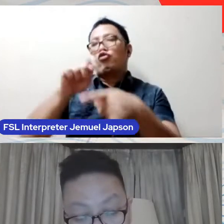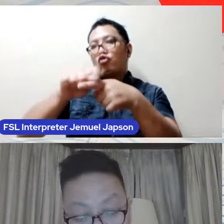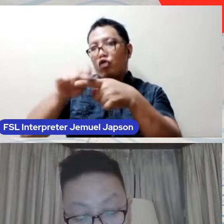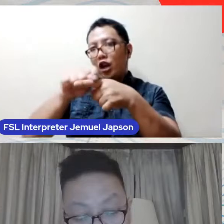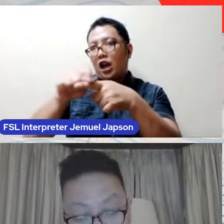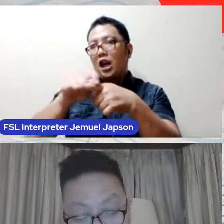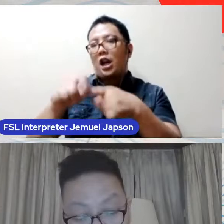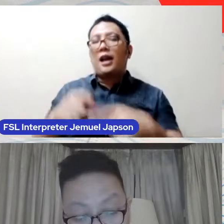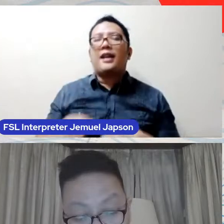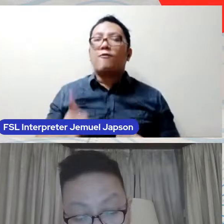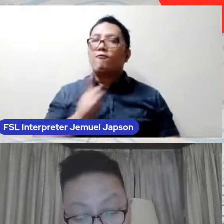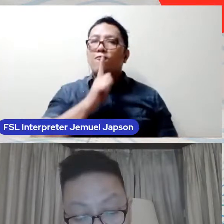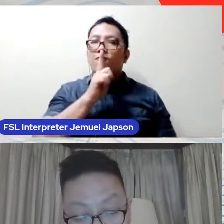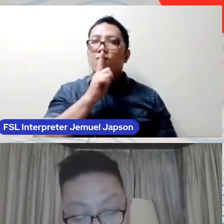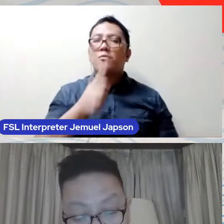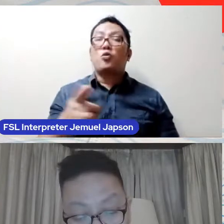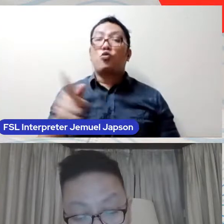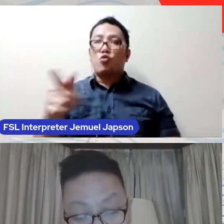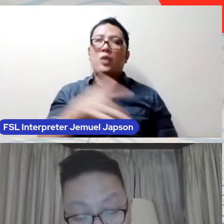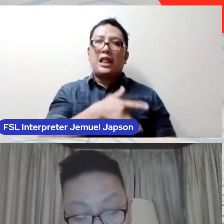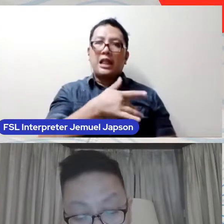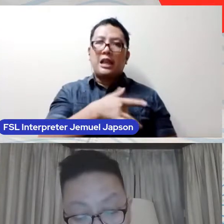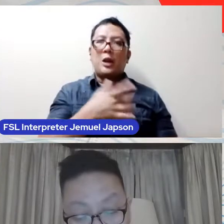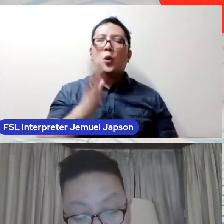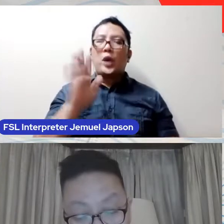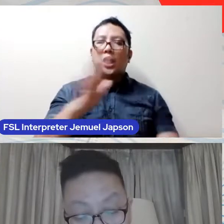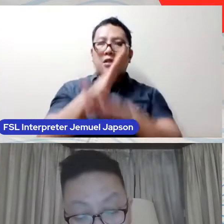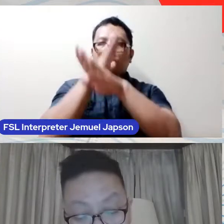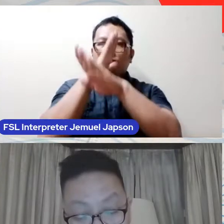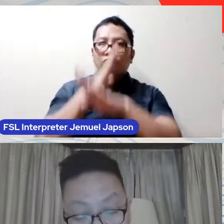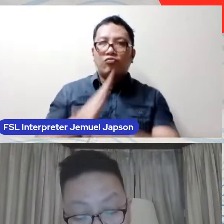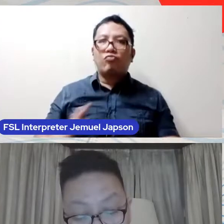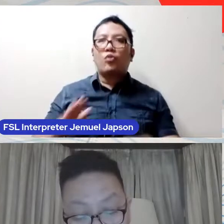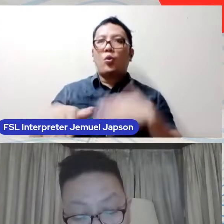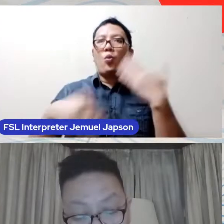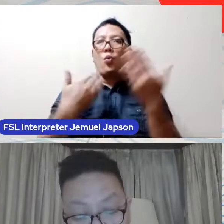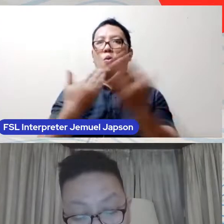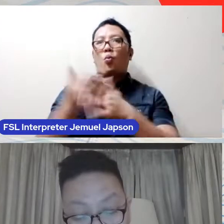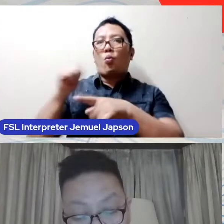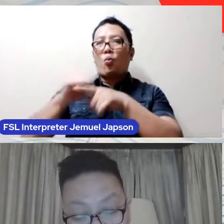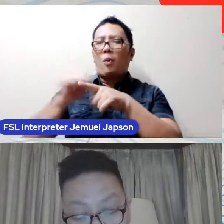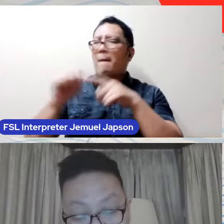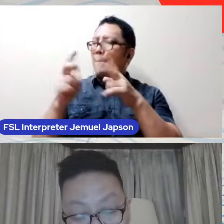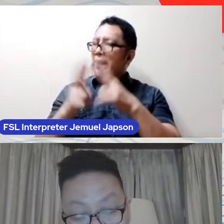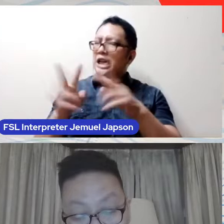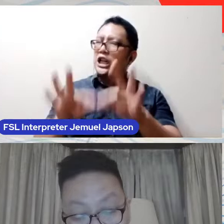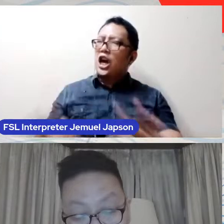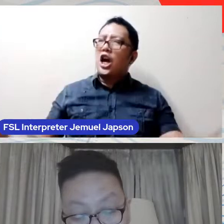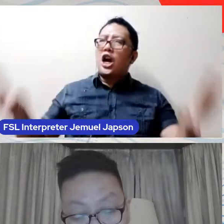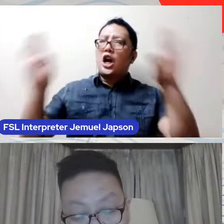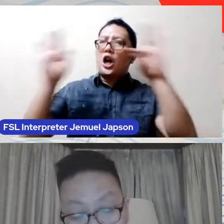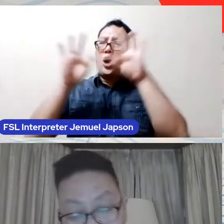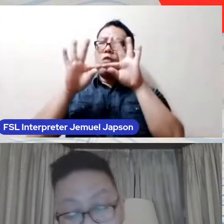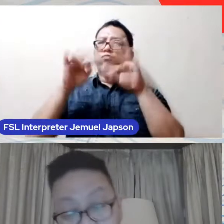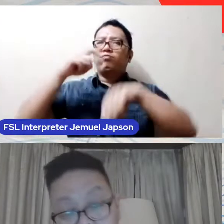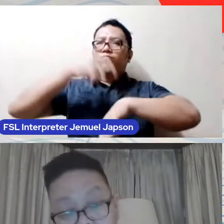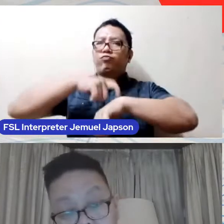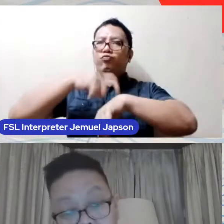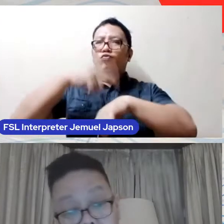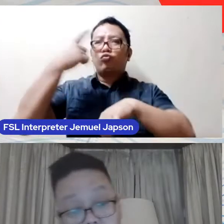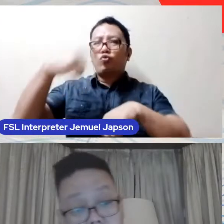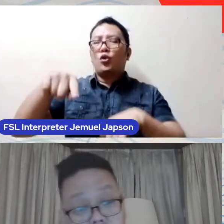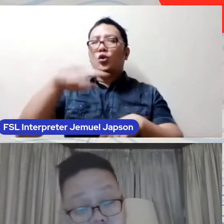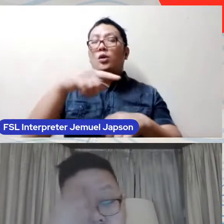ano po talaga, mararamdaman nyo na tumatahimik lahat ng trainees kasi it's really a very critical point in the audit. Kasi ang